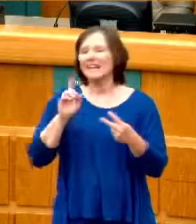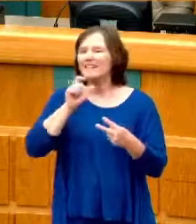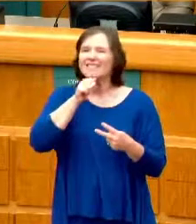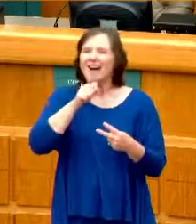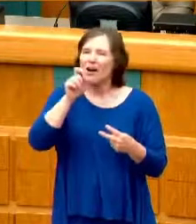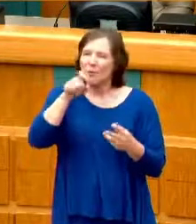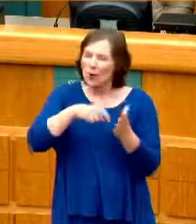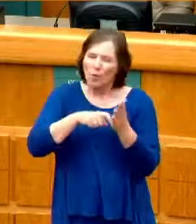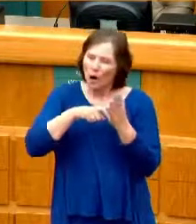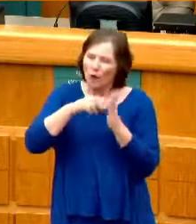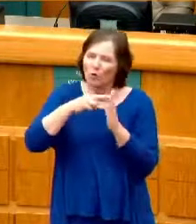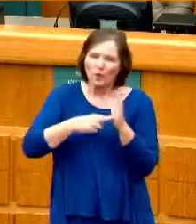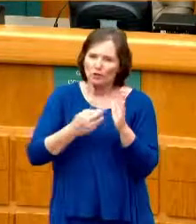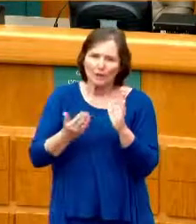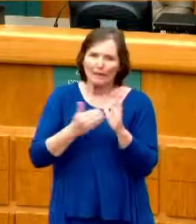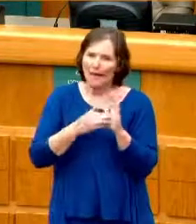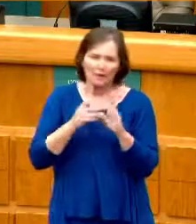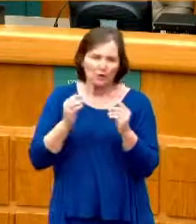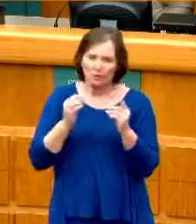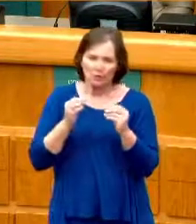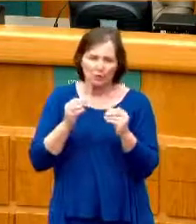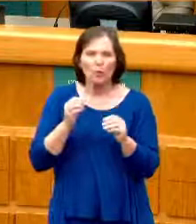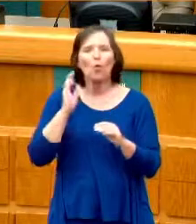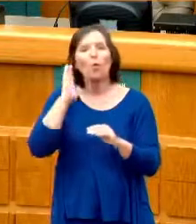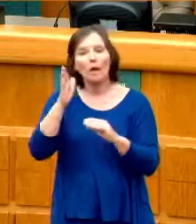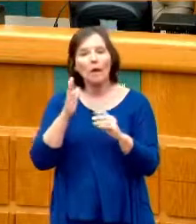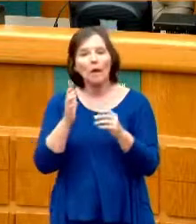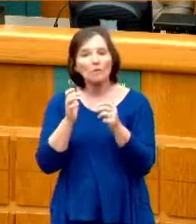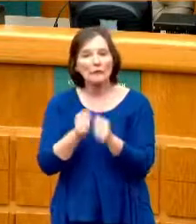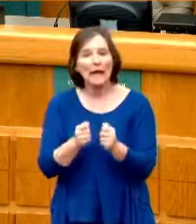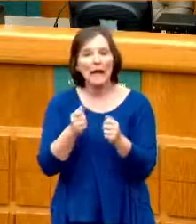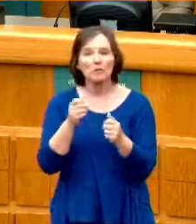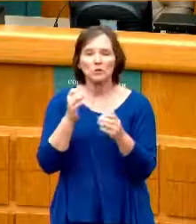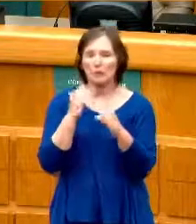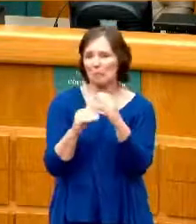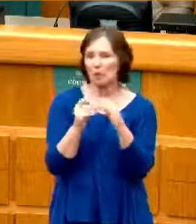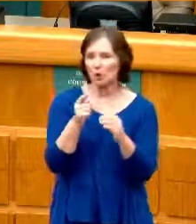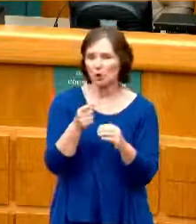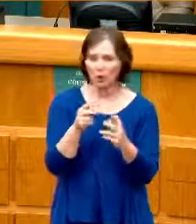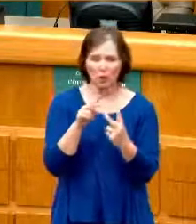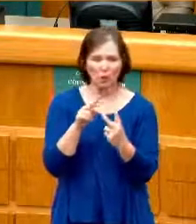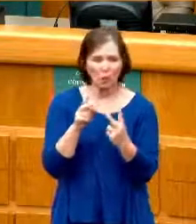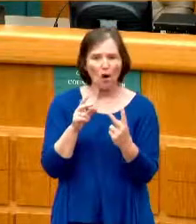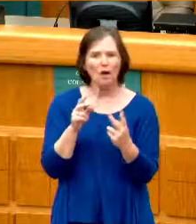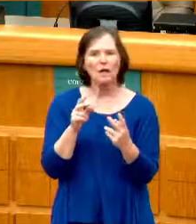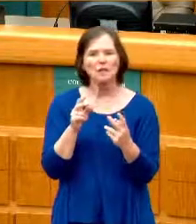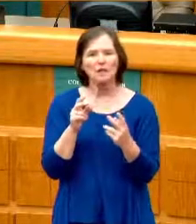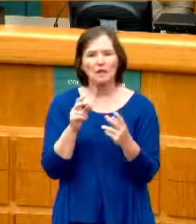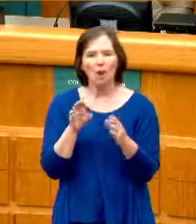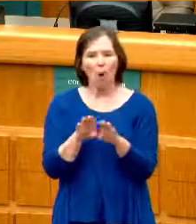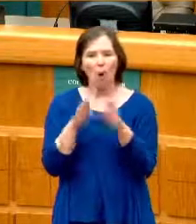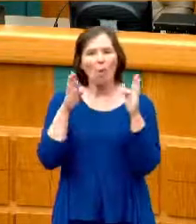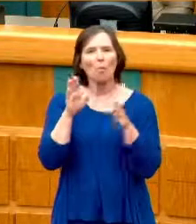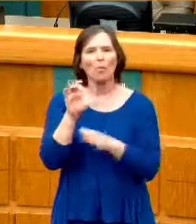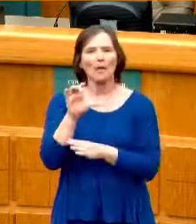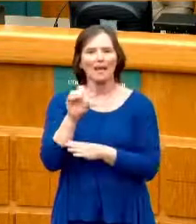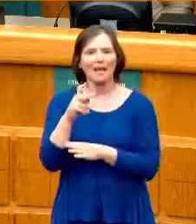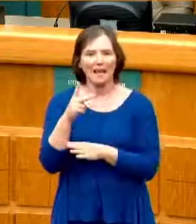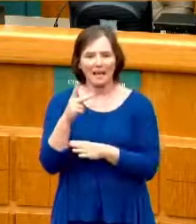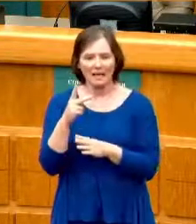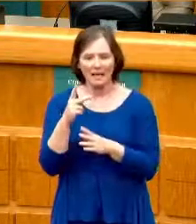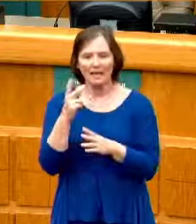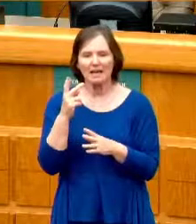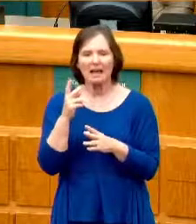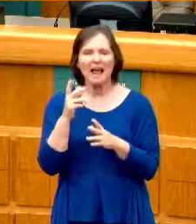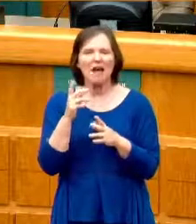have to actually touch it, and it opens up, and then it asks you a few questions. You're still not pregnant. You still haven't taken a vaccine in the last